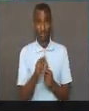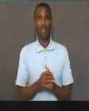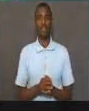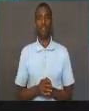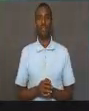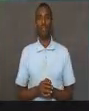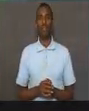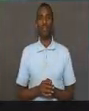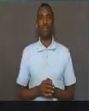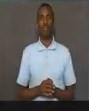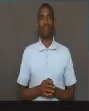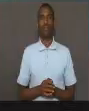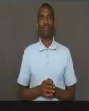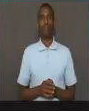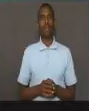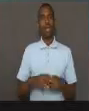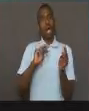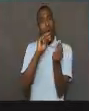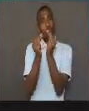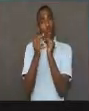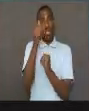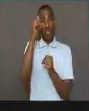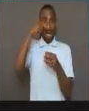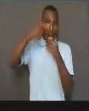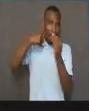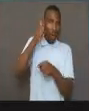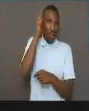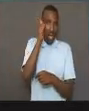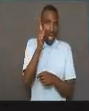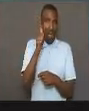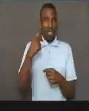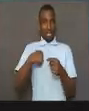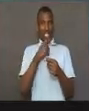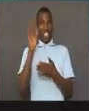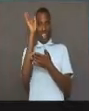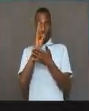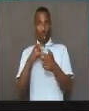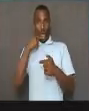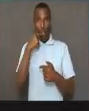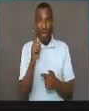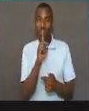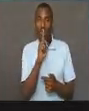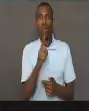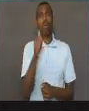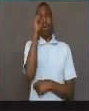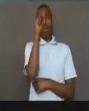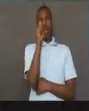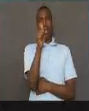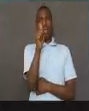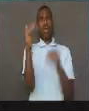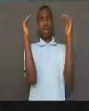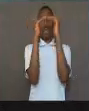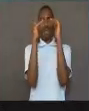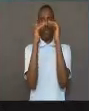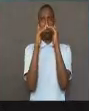For the moment about A, our formula says that A